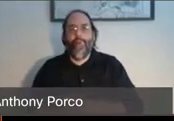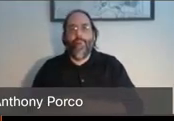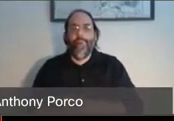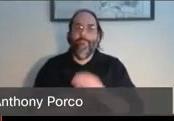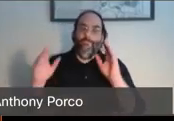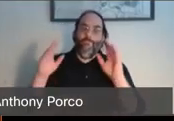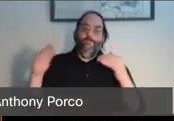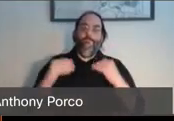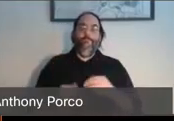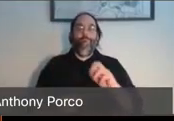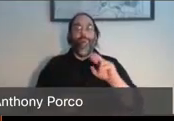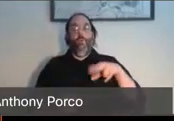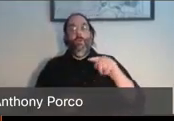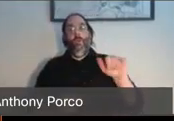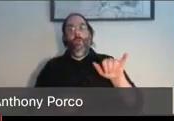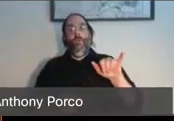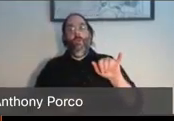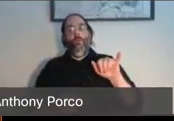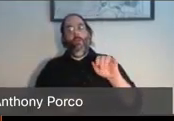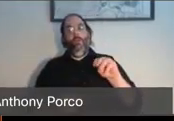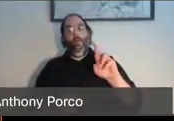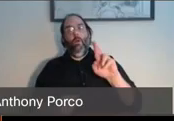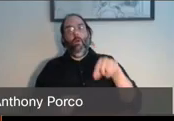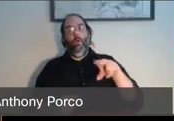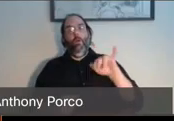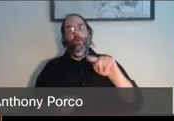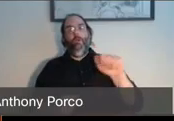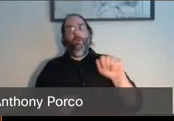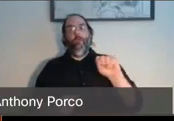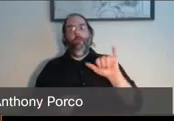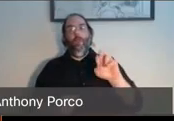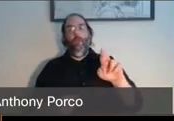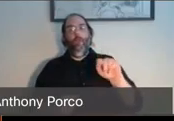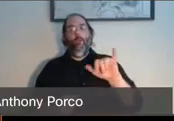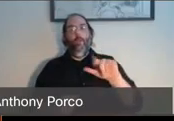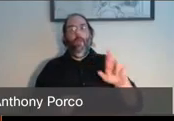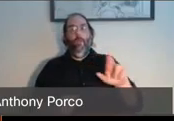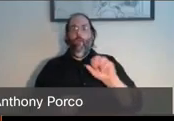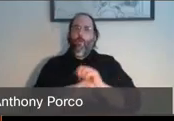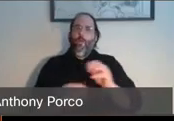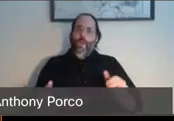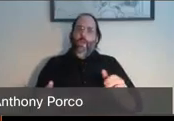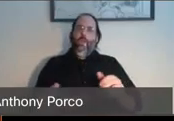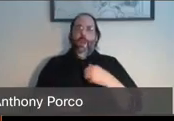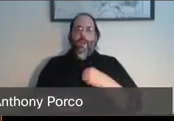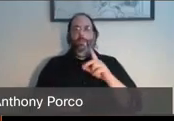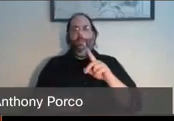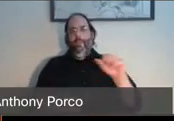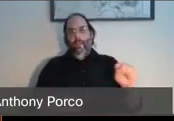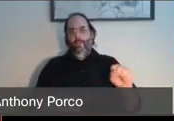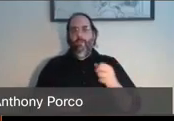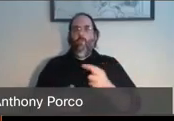Hello, my name is Marquita Seiler Tyler, and I'm the Certified Benefits Specialist here for the Department of Disability Services, Rehabilitation